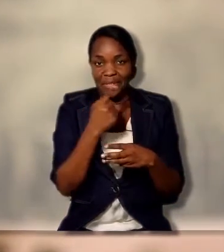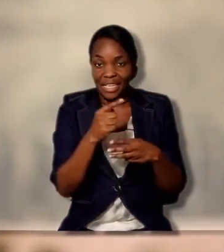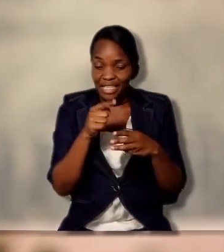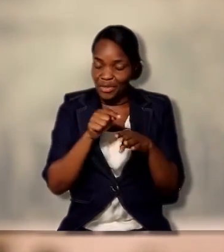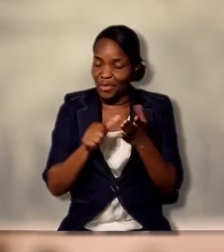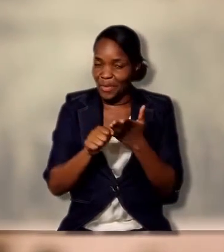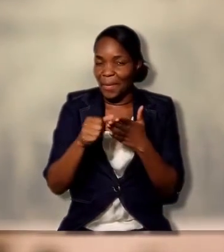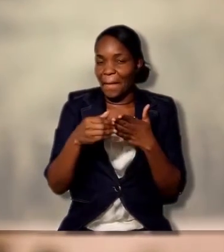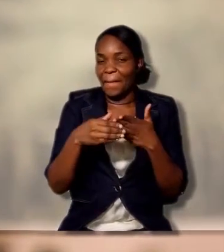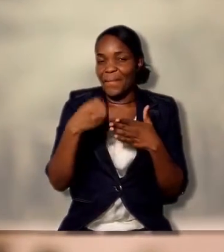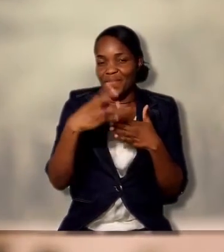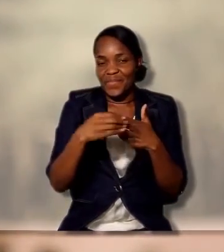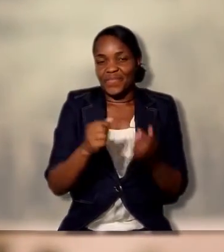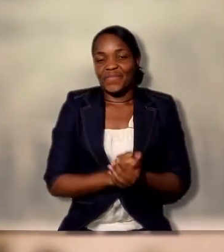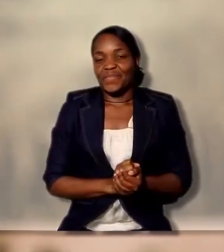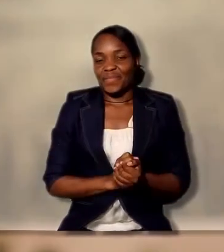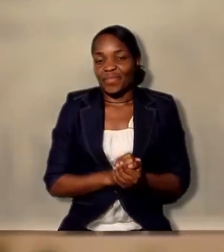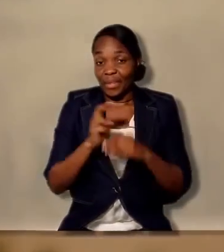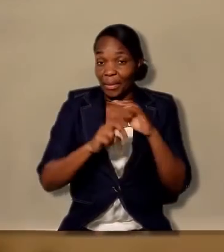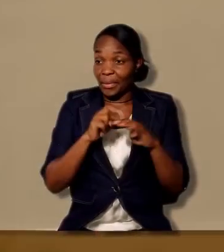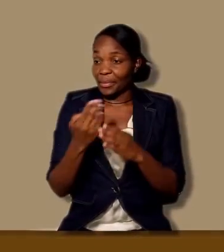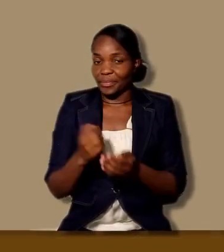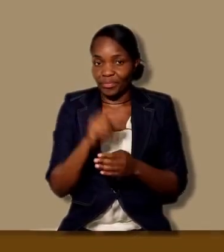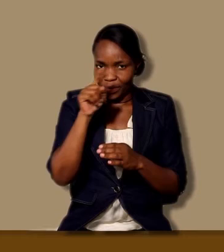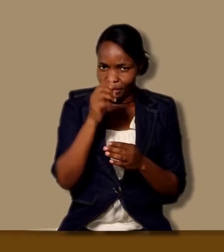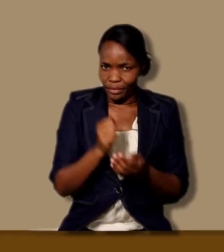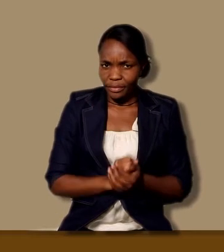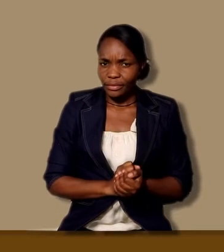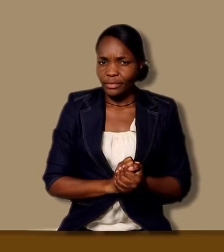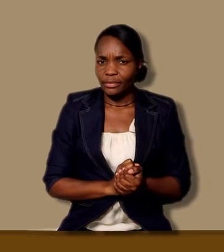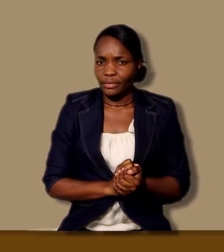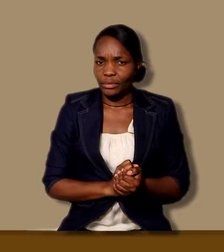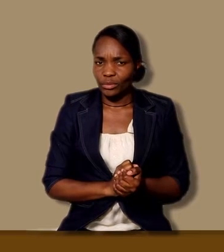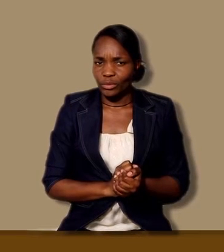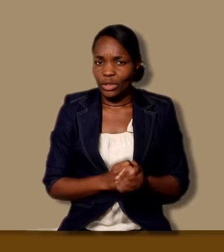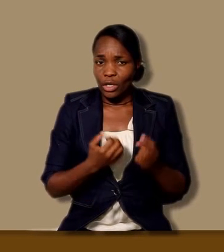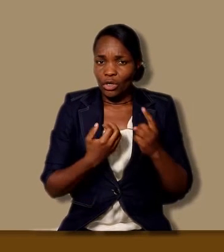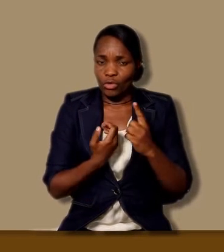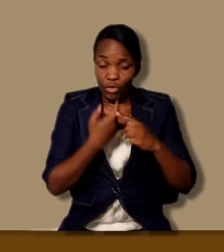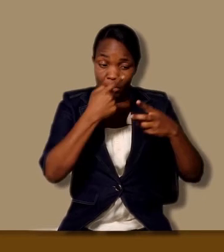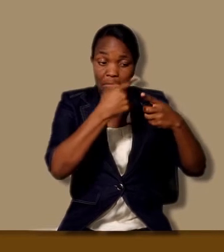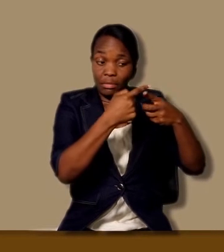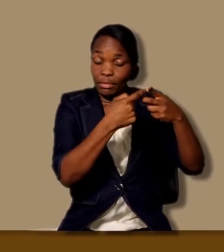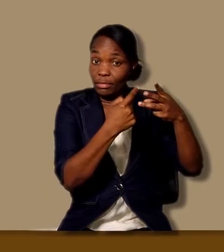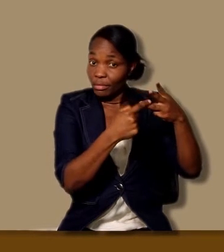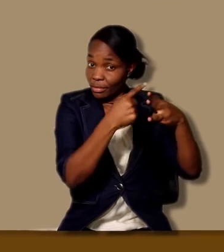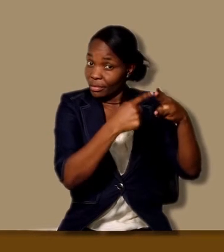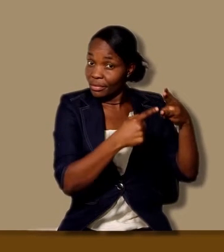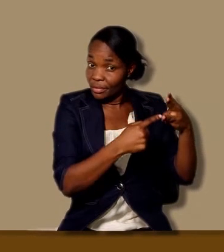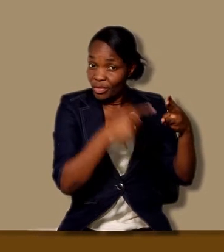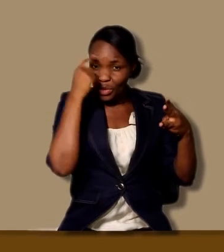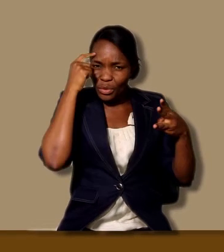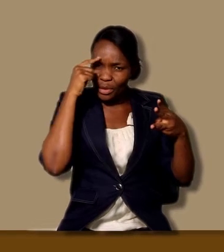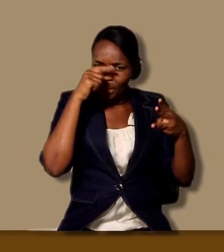B, or C for the answer you choose as correct. Each SMS costs 3 Namibian dollars. Ready? Here